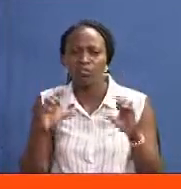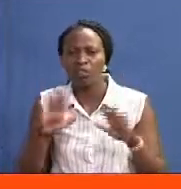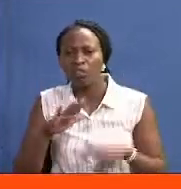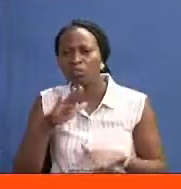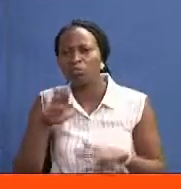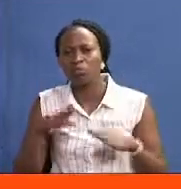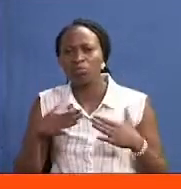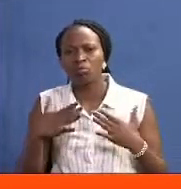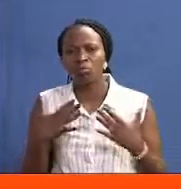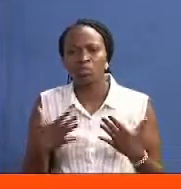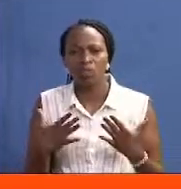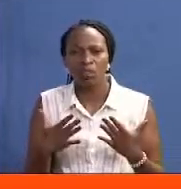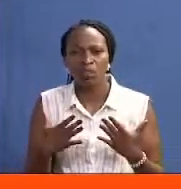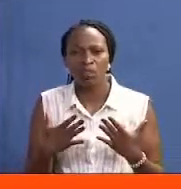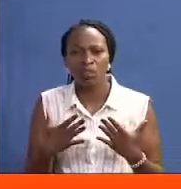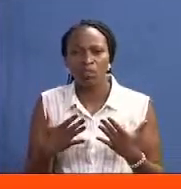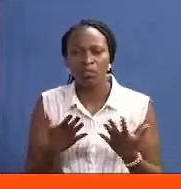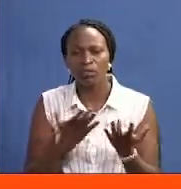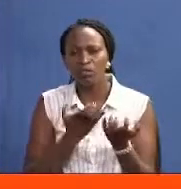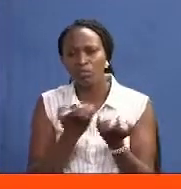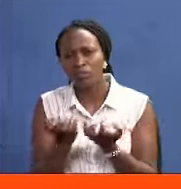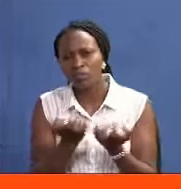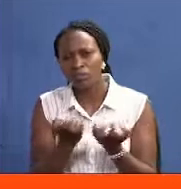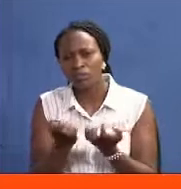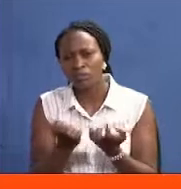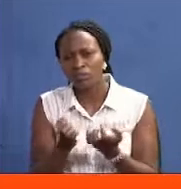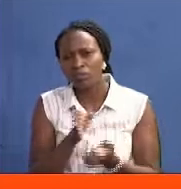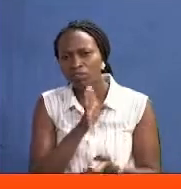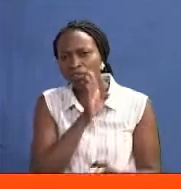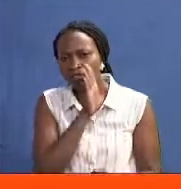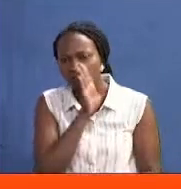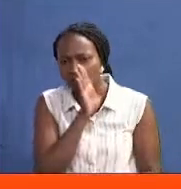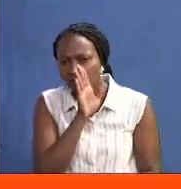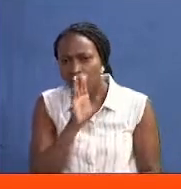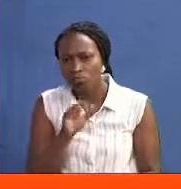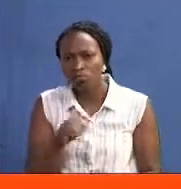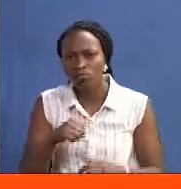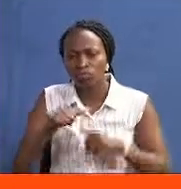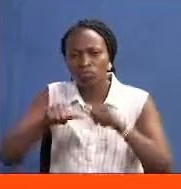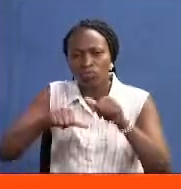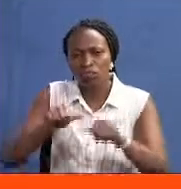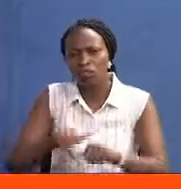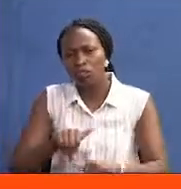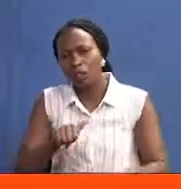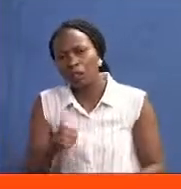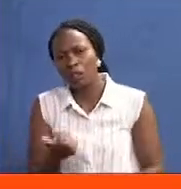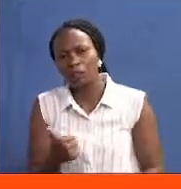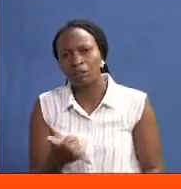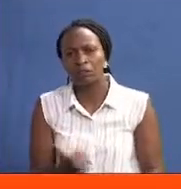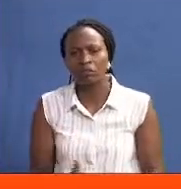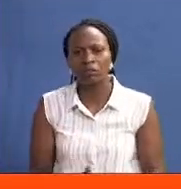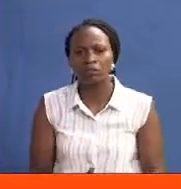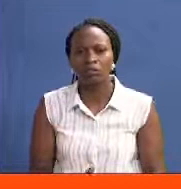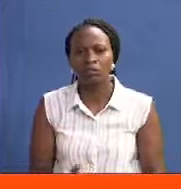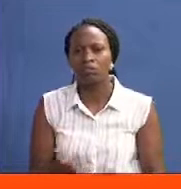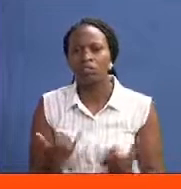where the entire business of this column or platform is to gossip about other people and air their business out there, for example. And